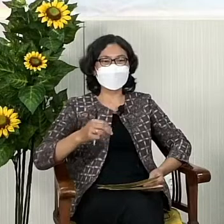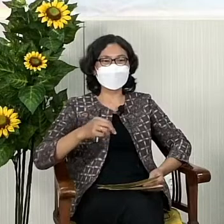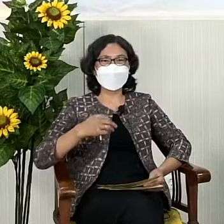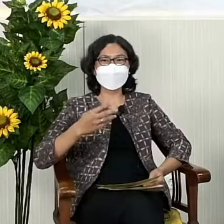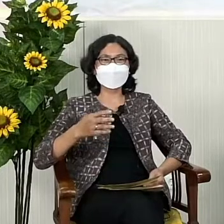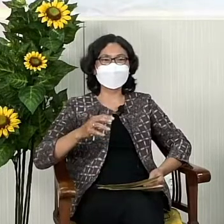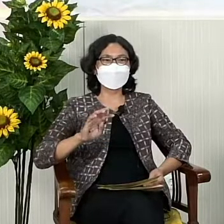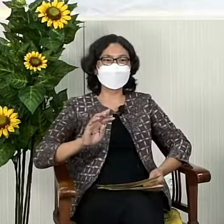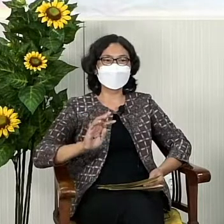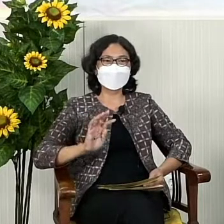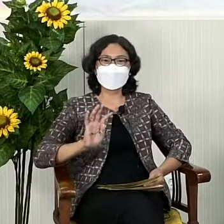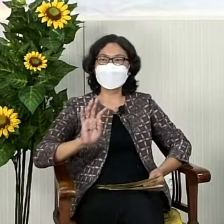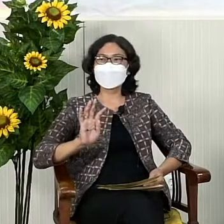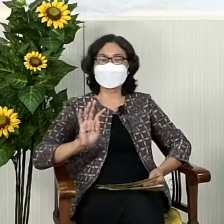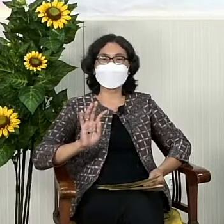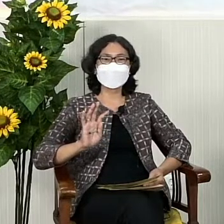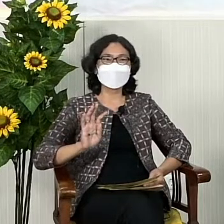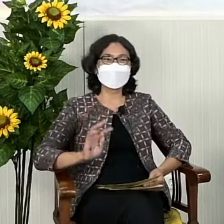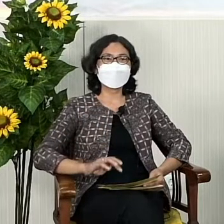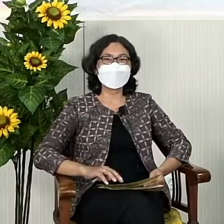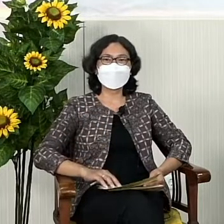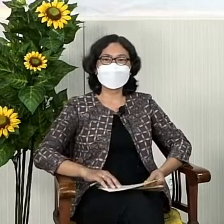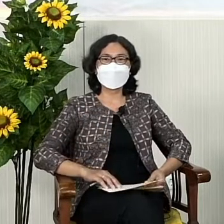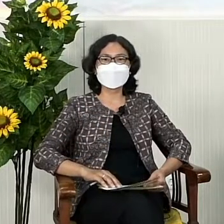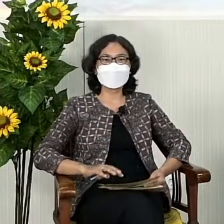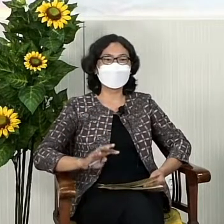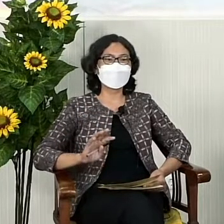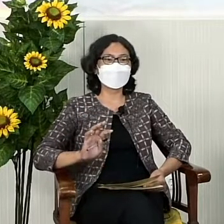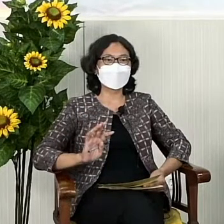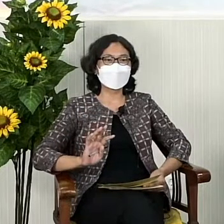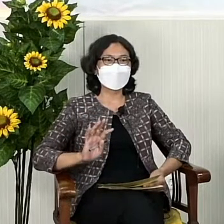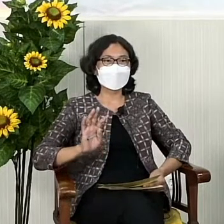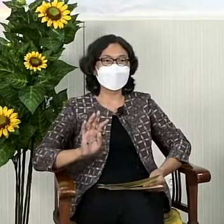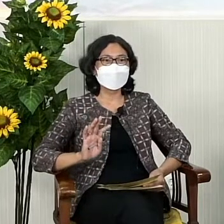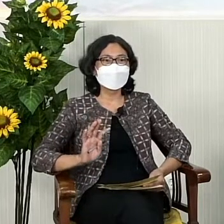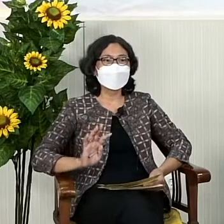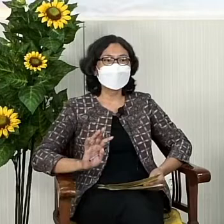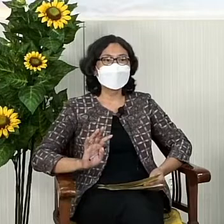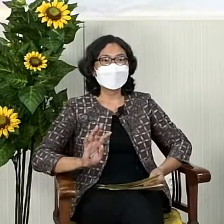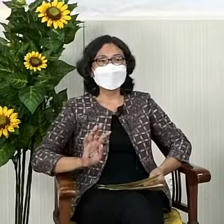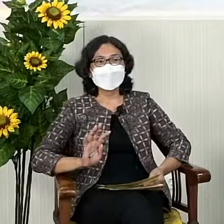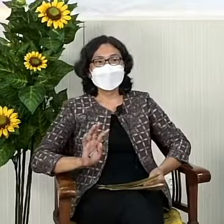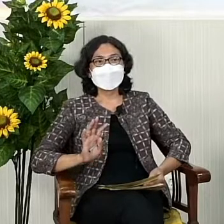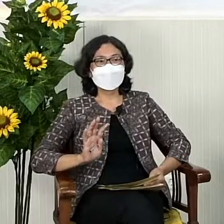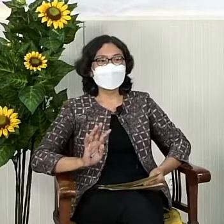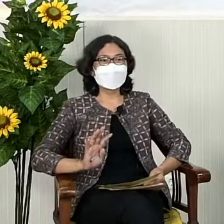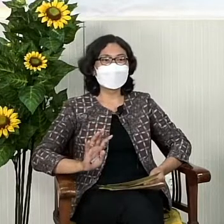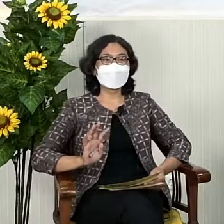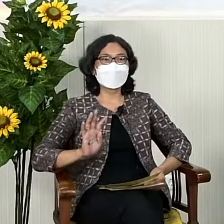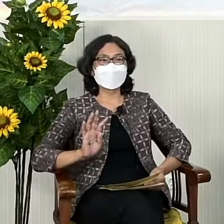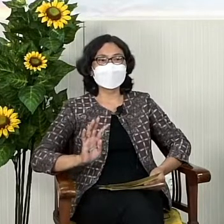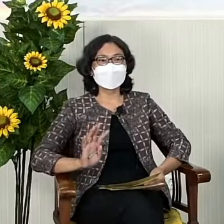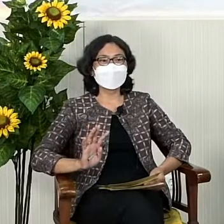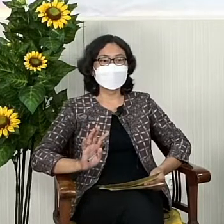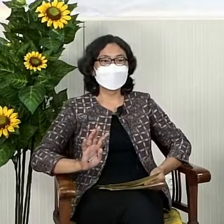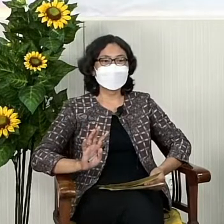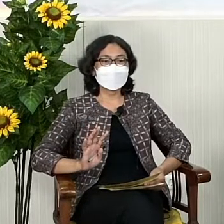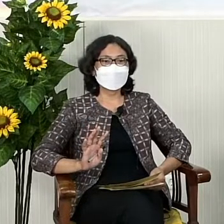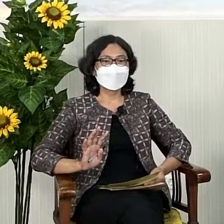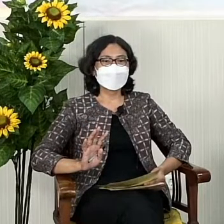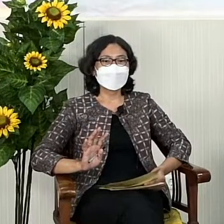ask with the directly. Someone raise hand. Any participant raise hand? There are participant raise